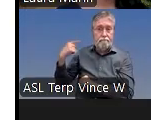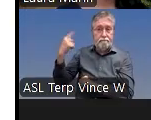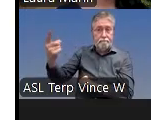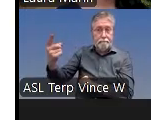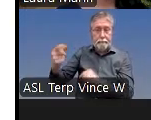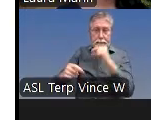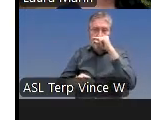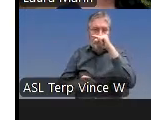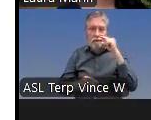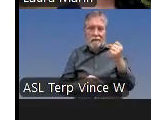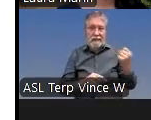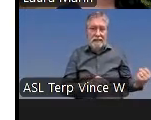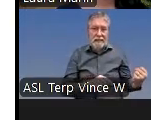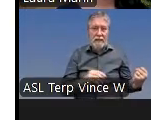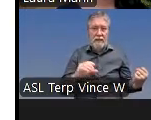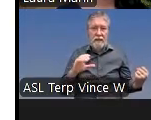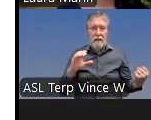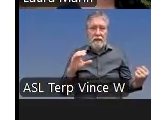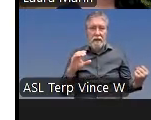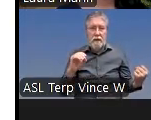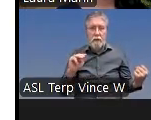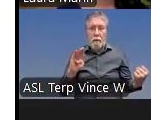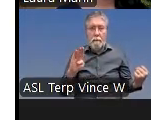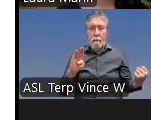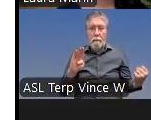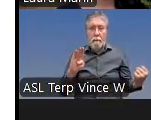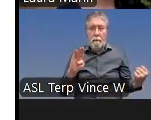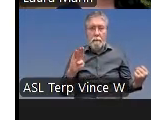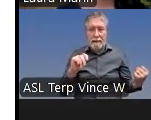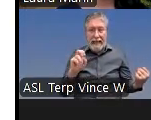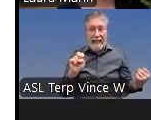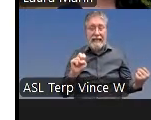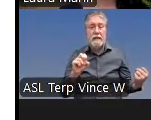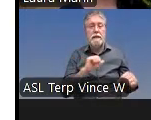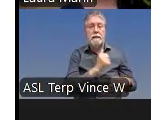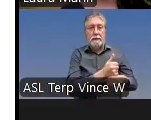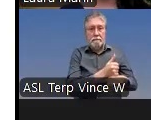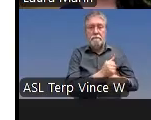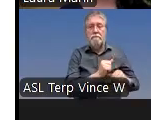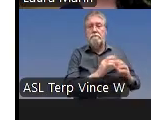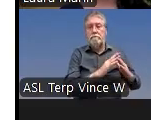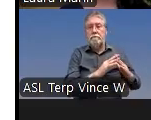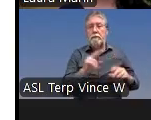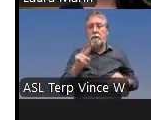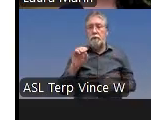Further south is Combate, 2002. So these are all pretty old sites.